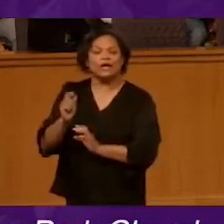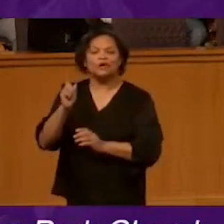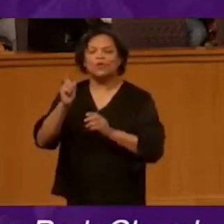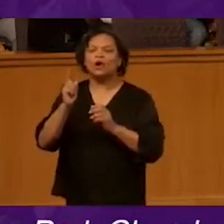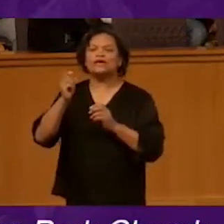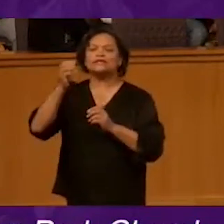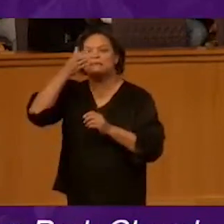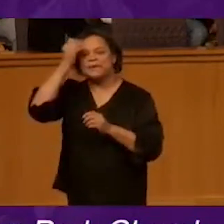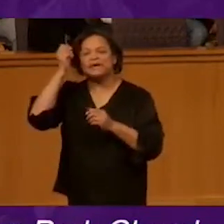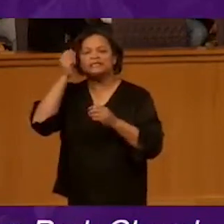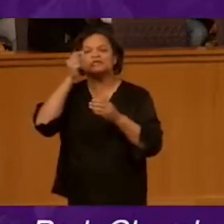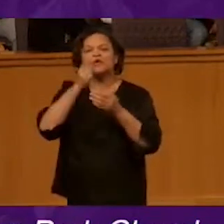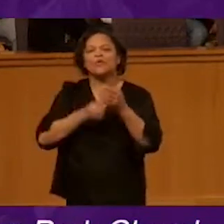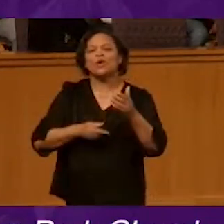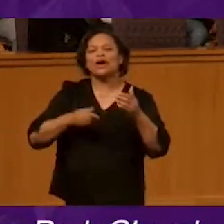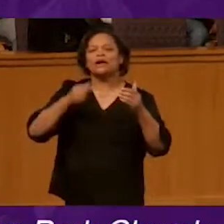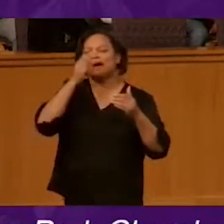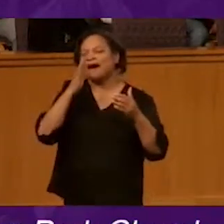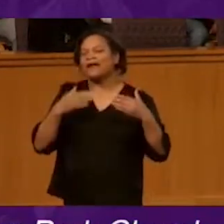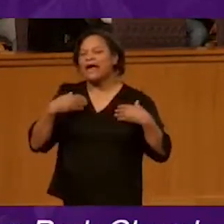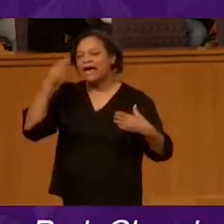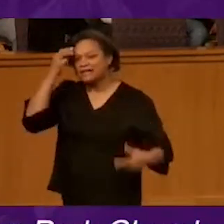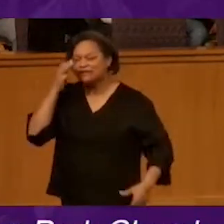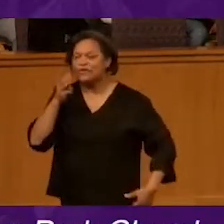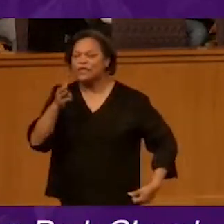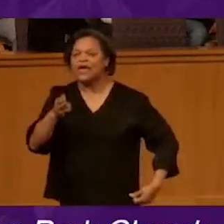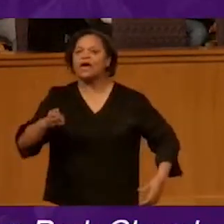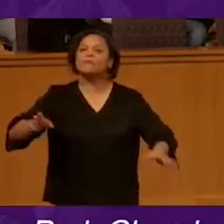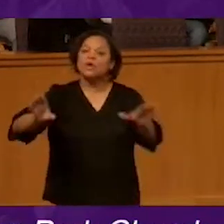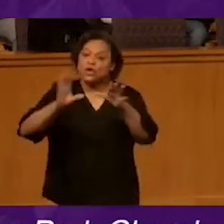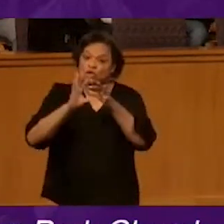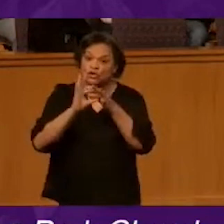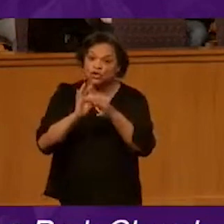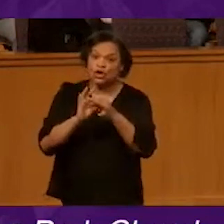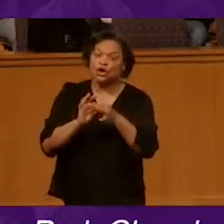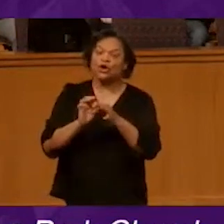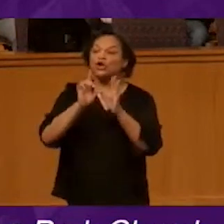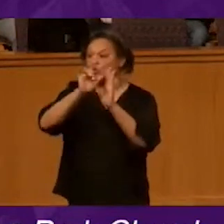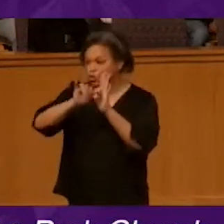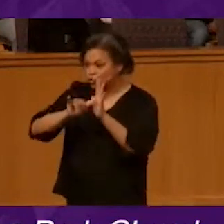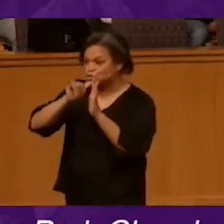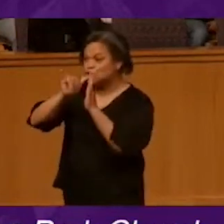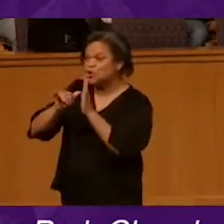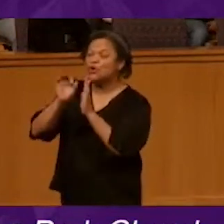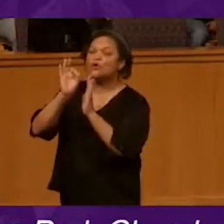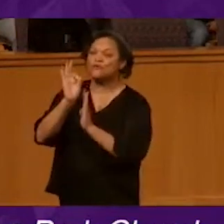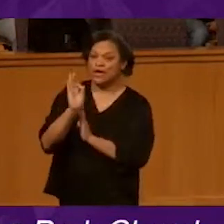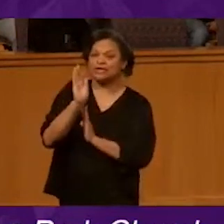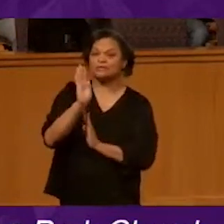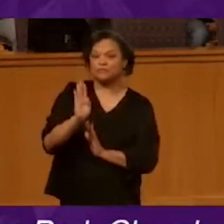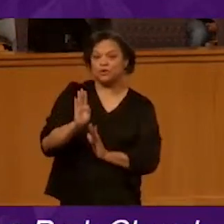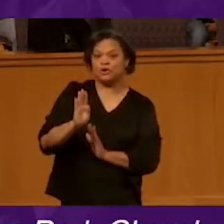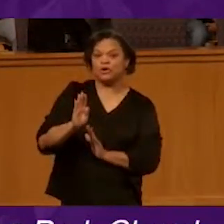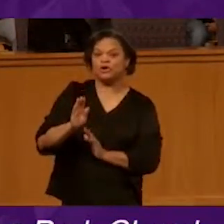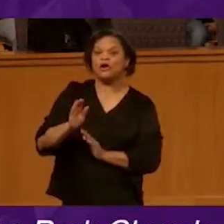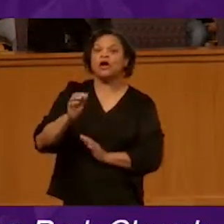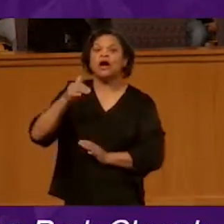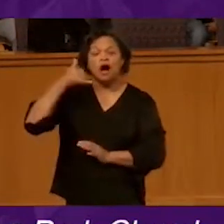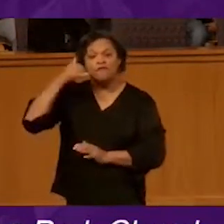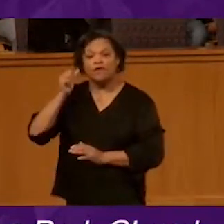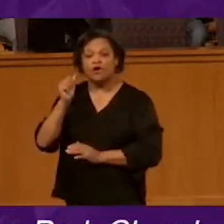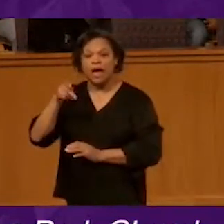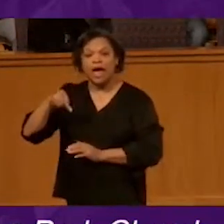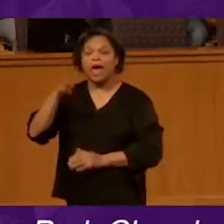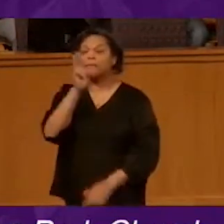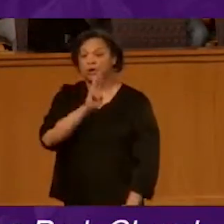what God has for them. They can join via our YouTube, our Facebook, our app, our